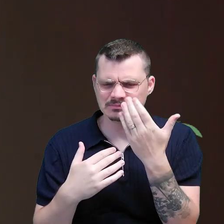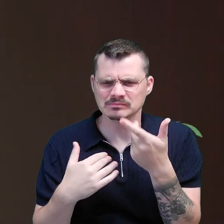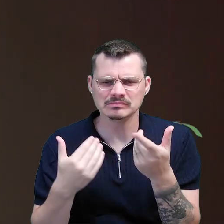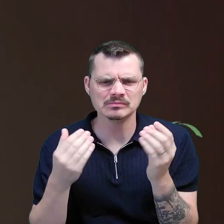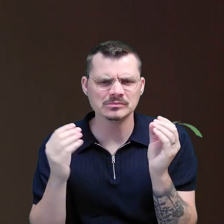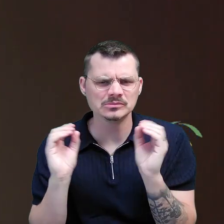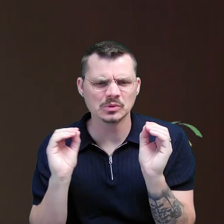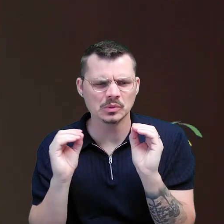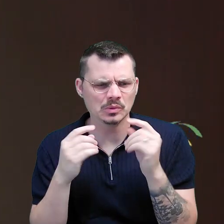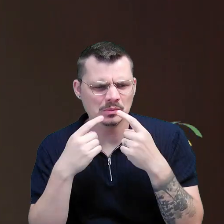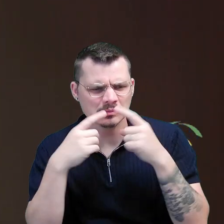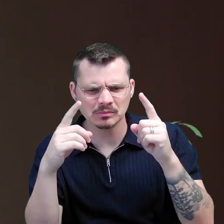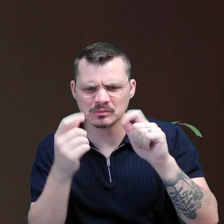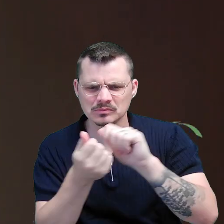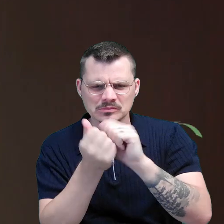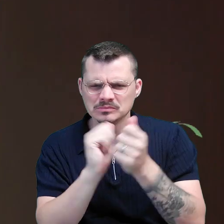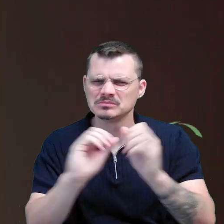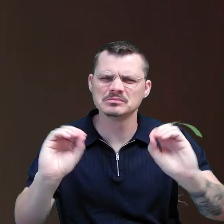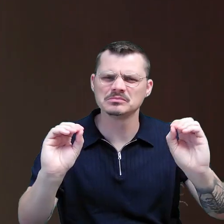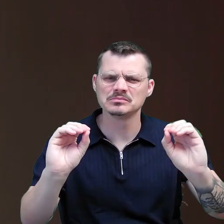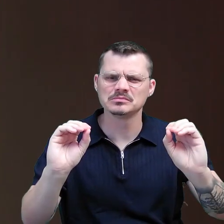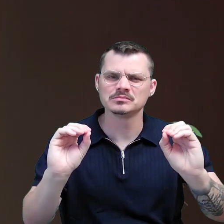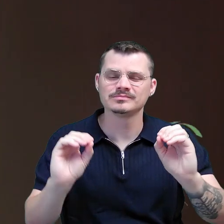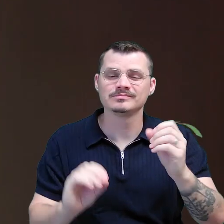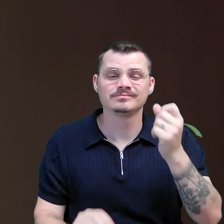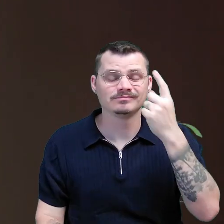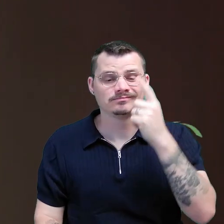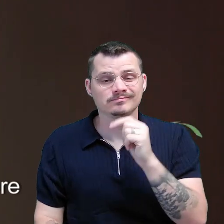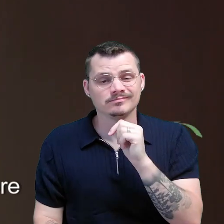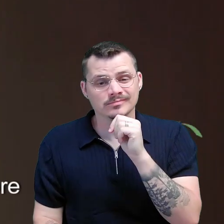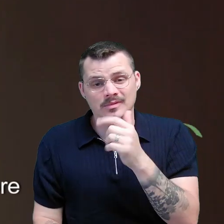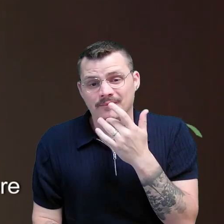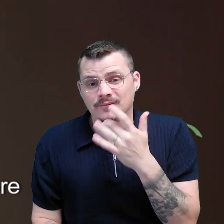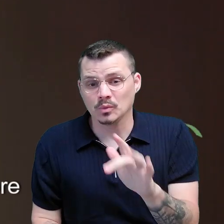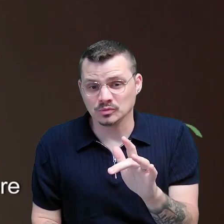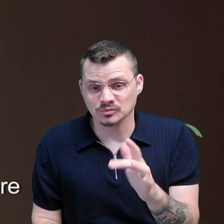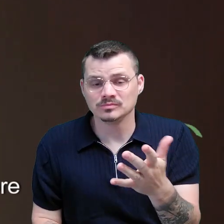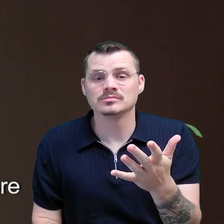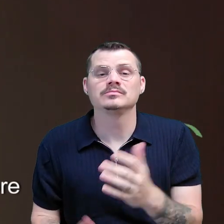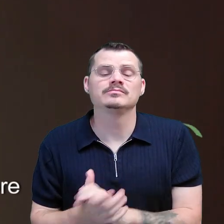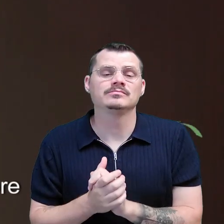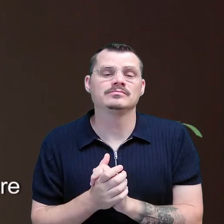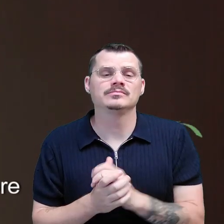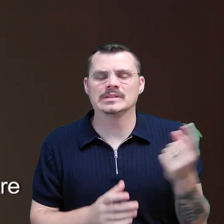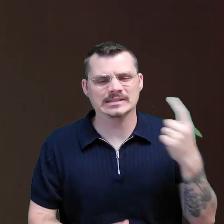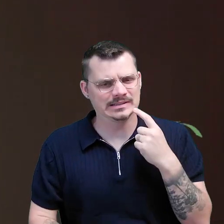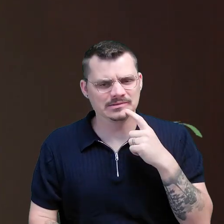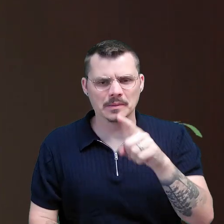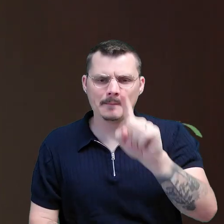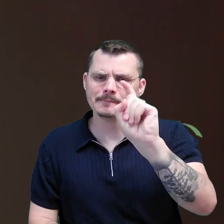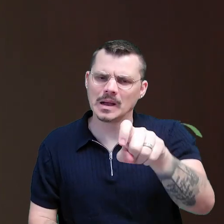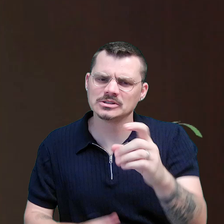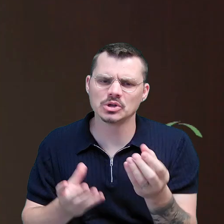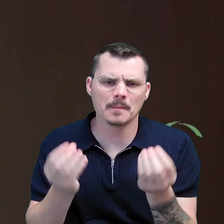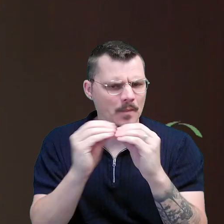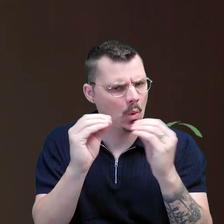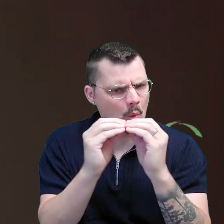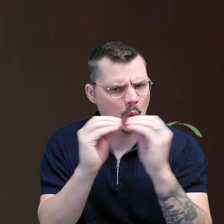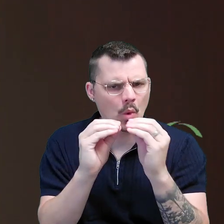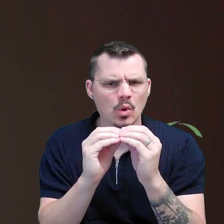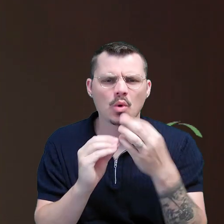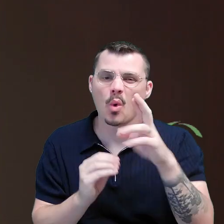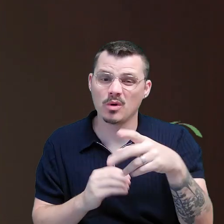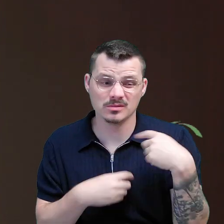to be making any difference. And they unfortunately got the response of, well, you got to do it more, or you're doing it